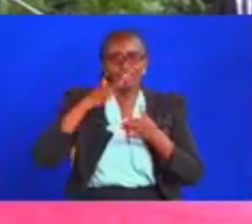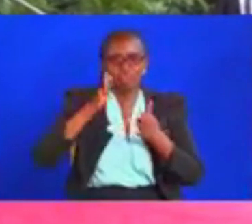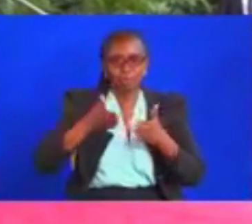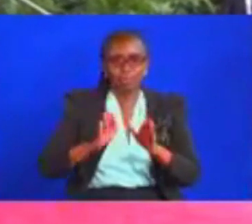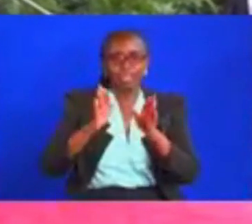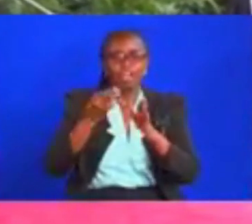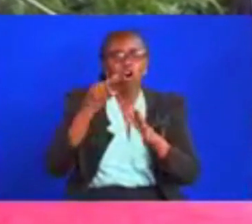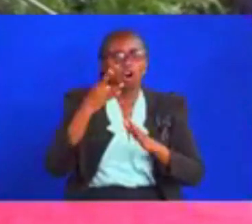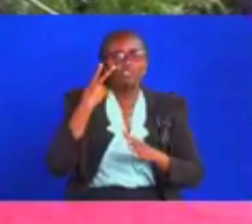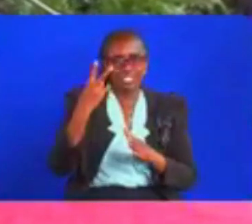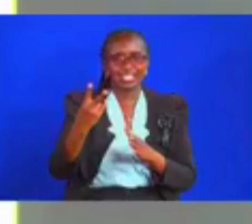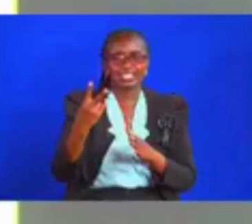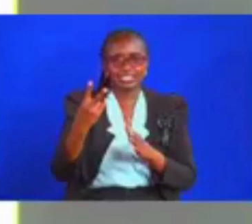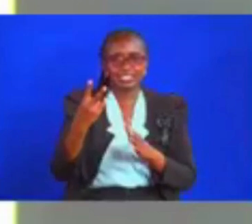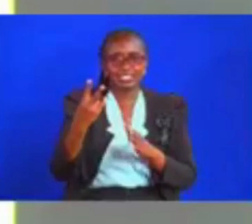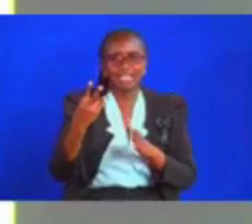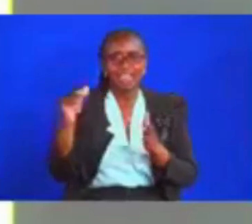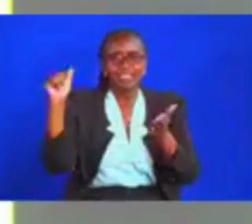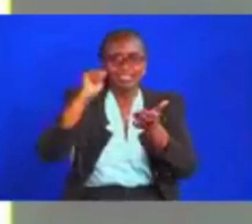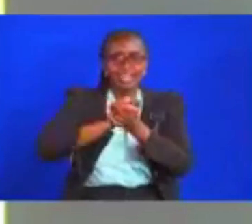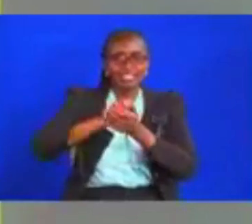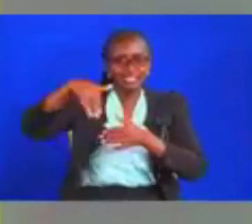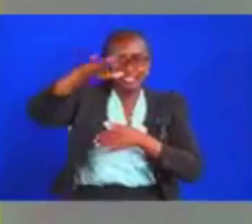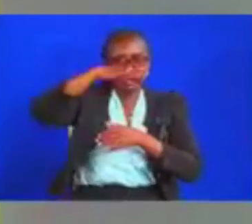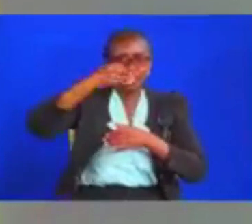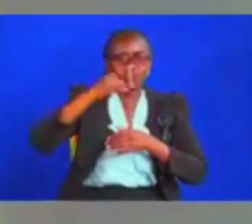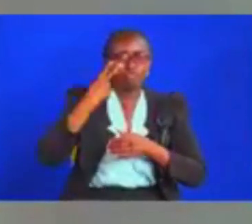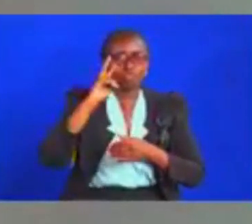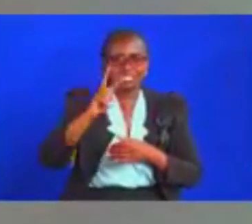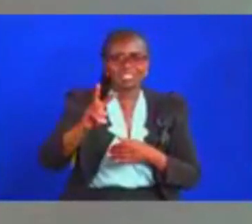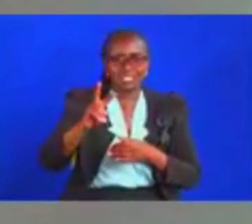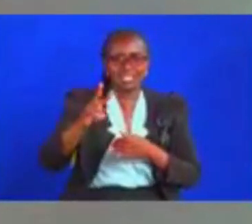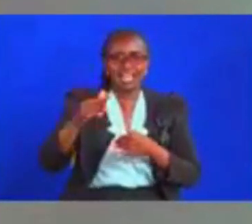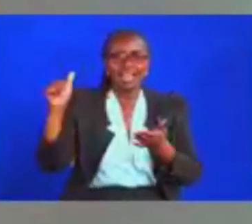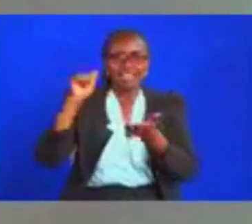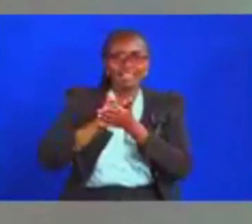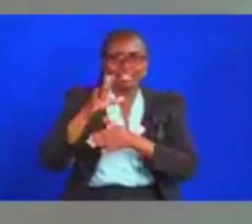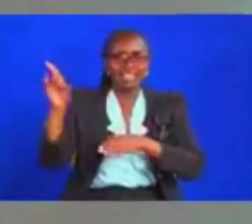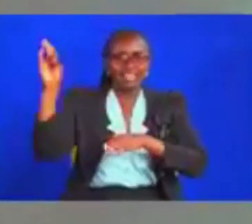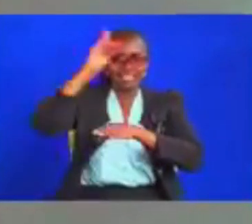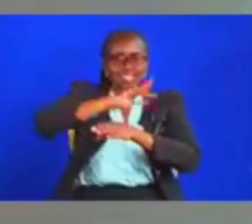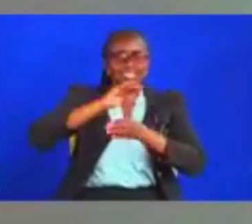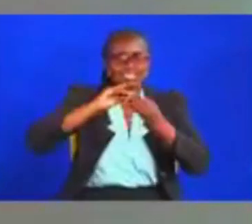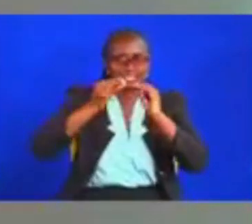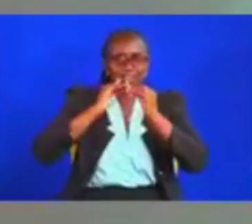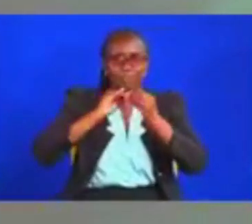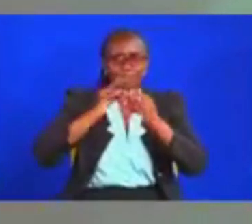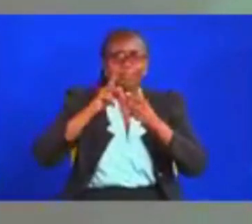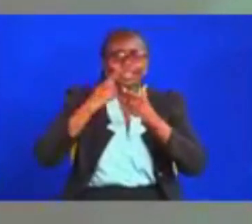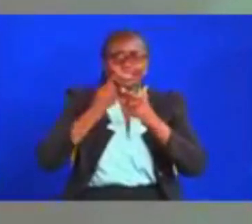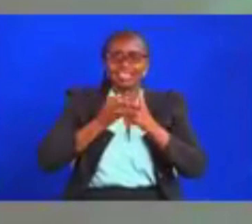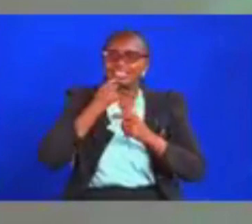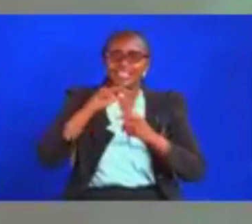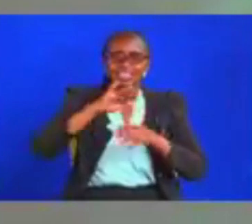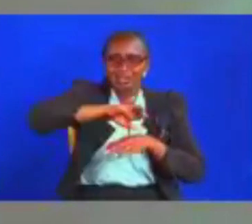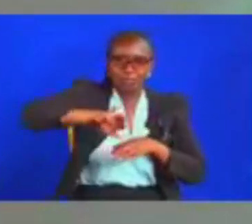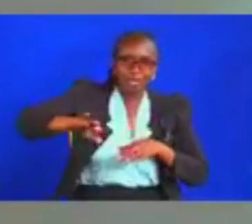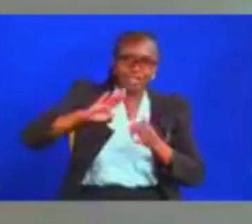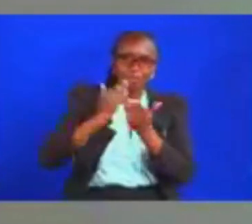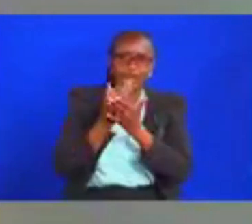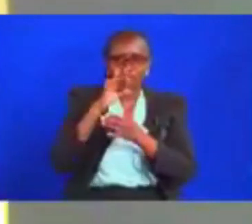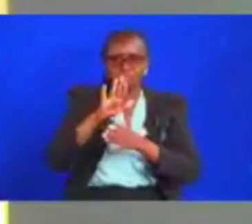of seeing that the cloud of witnesses, that their days are numbered. And he said for the remaining part of his